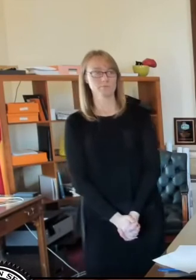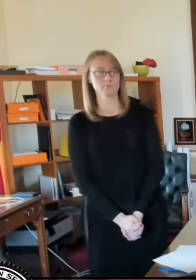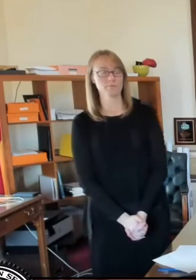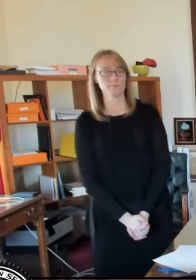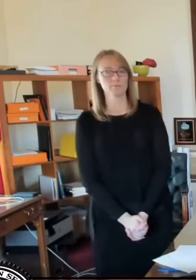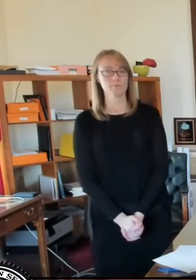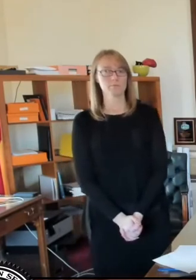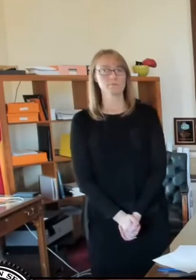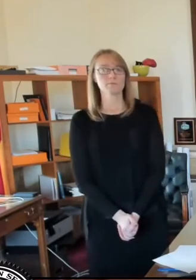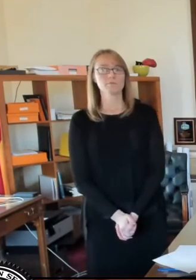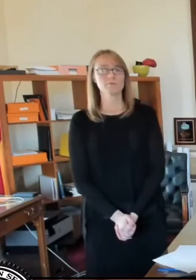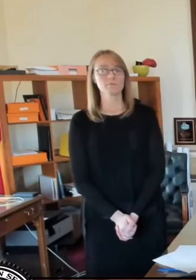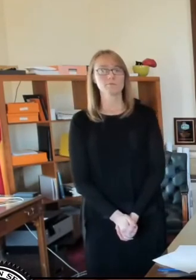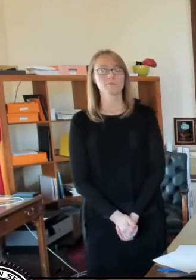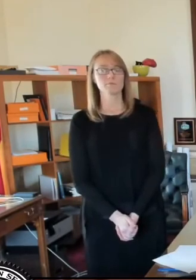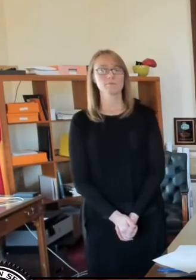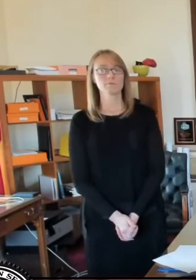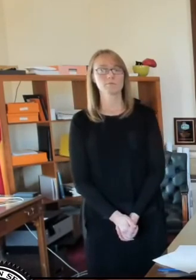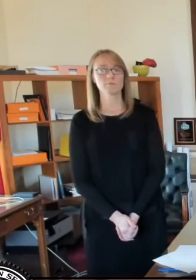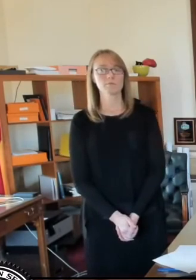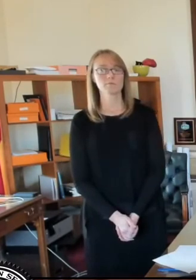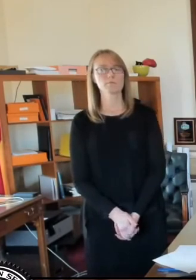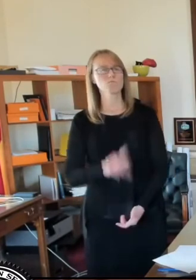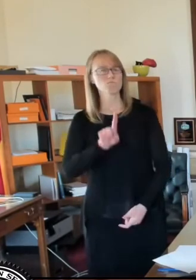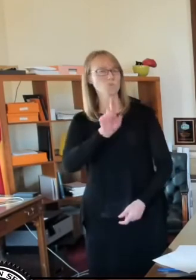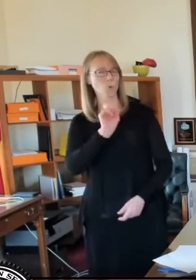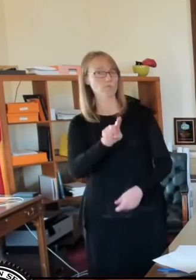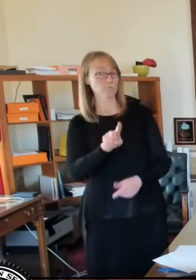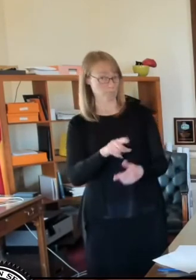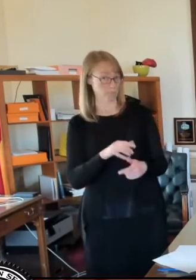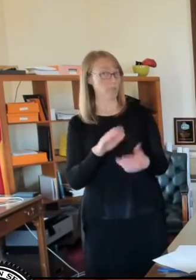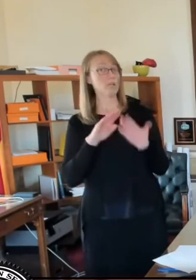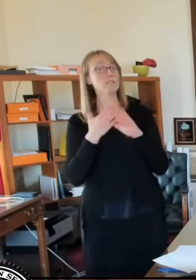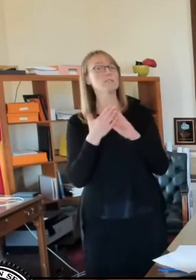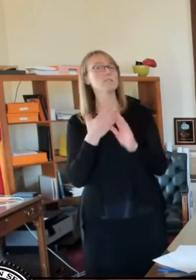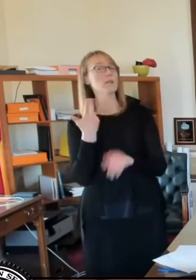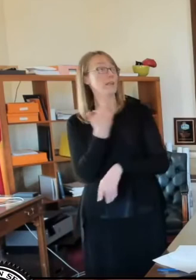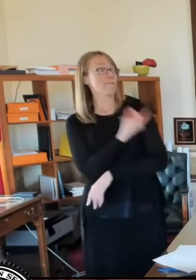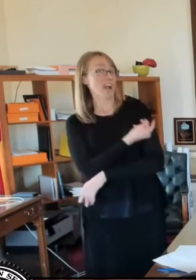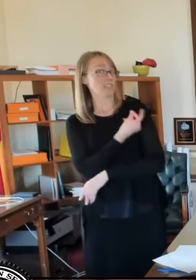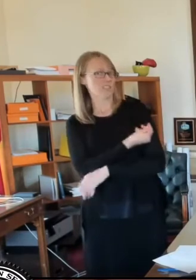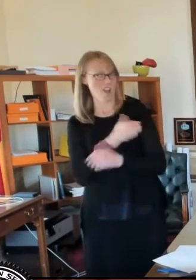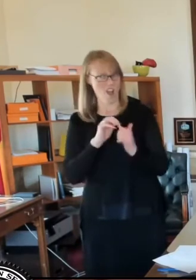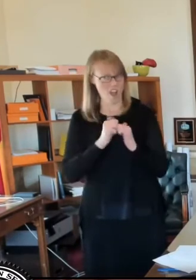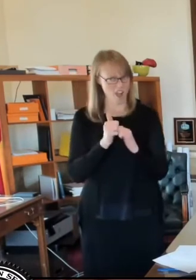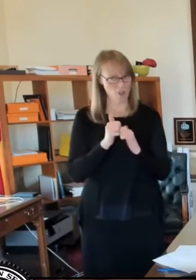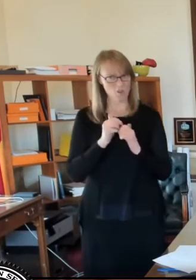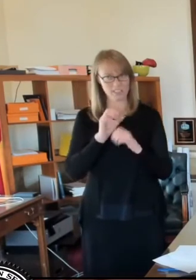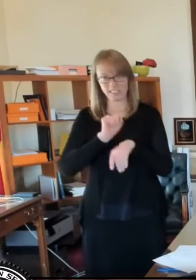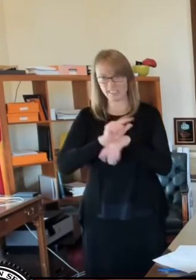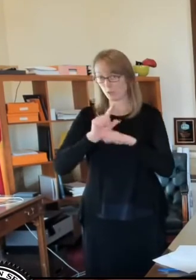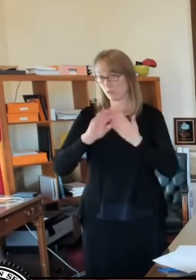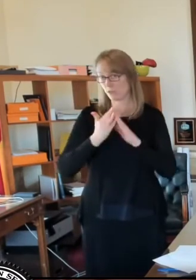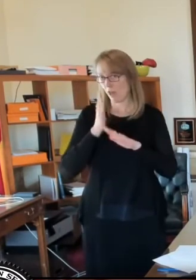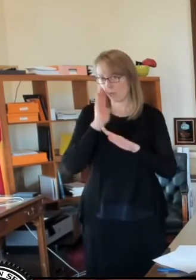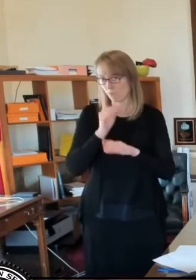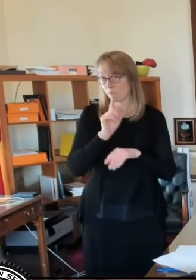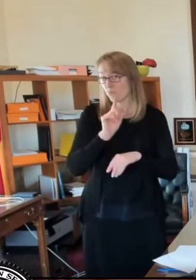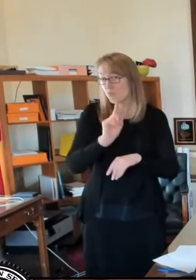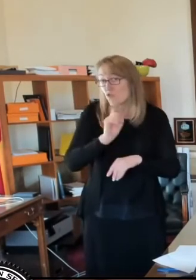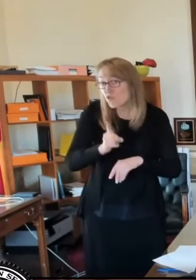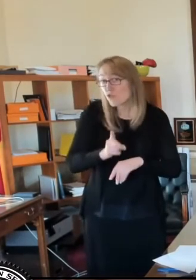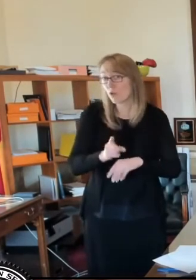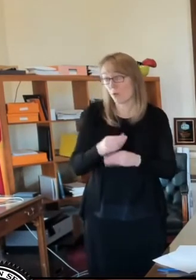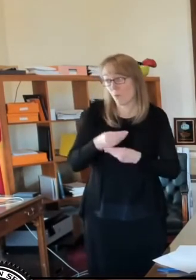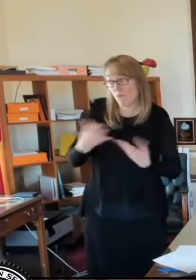sure that it goes to underserved areas, portions of the community where there are high-risk populations? So